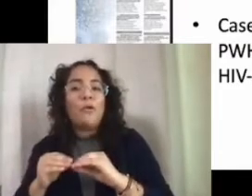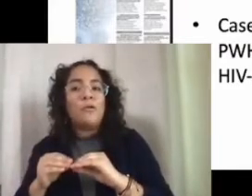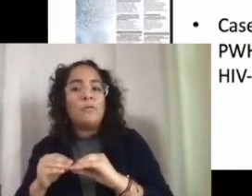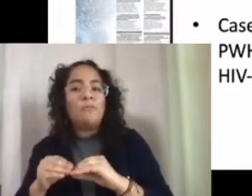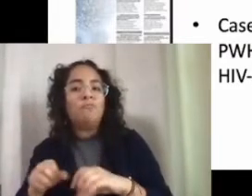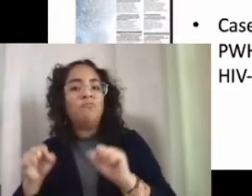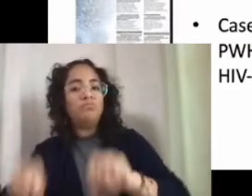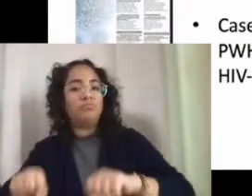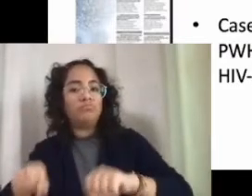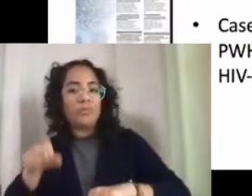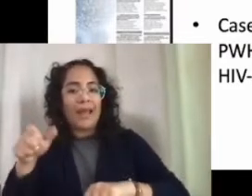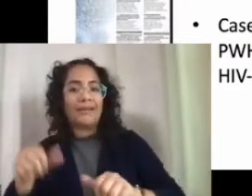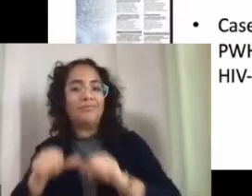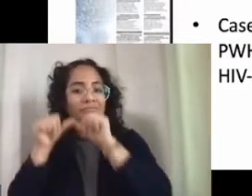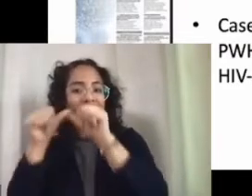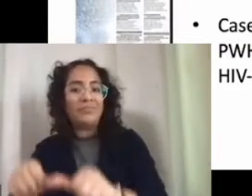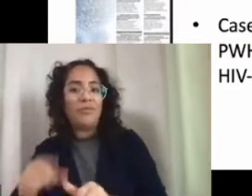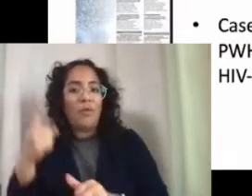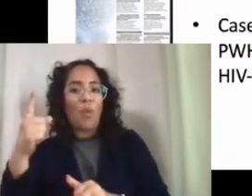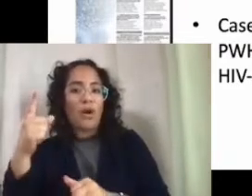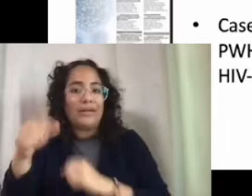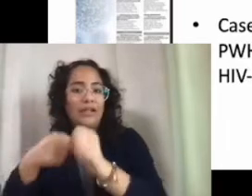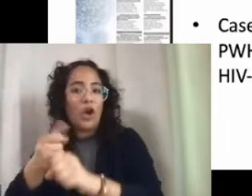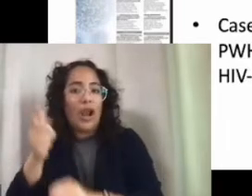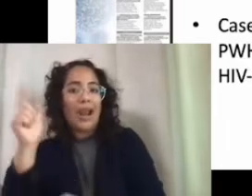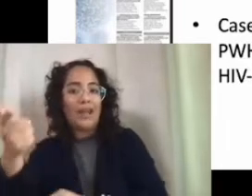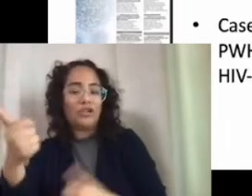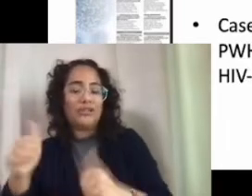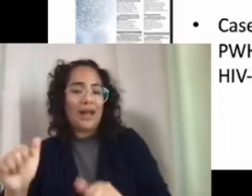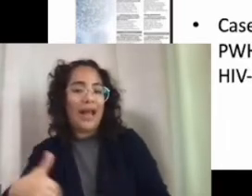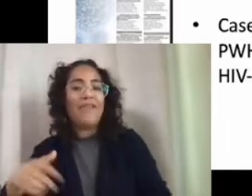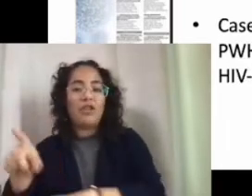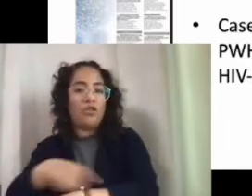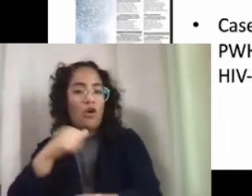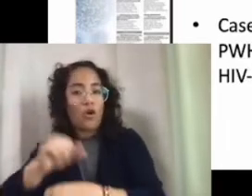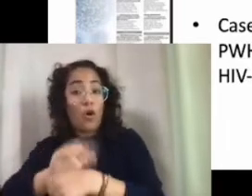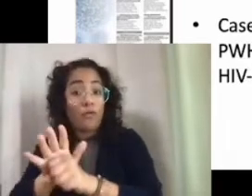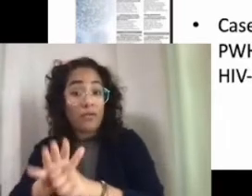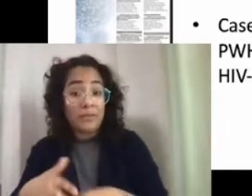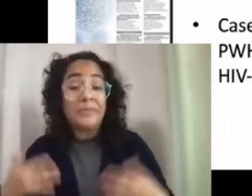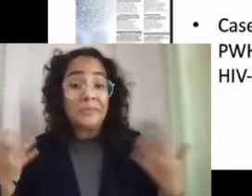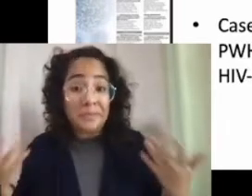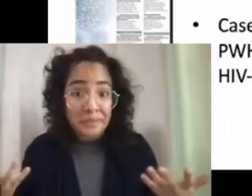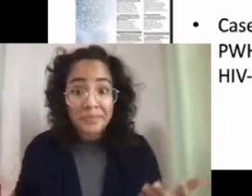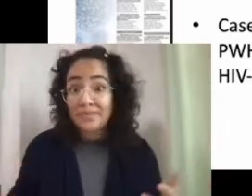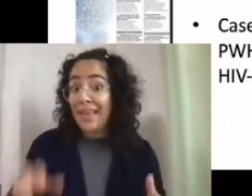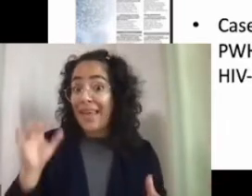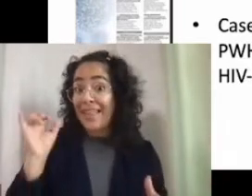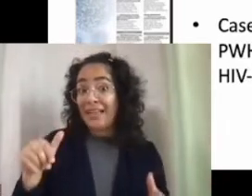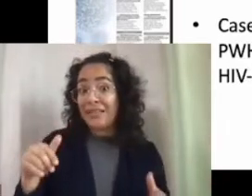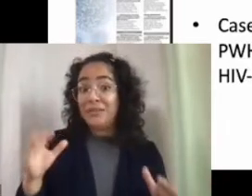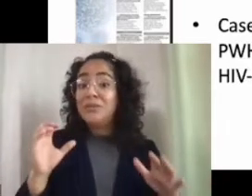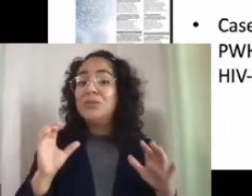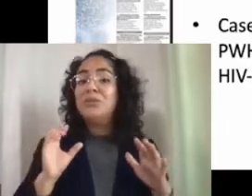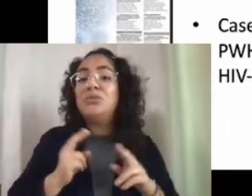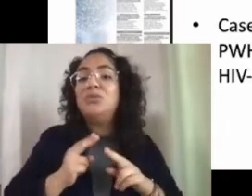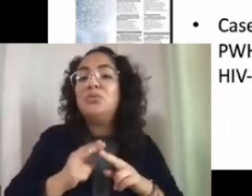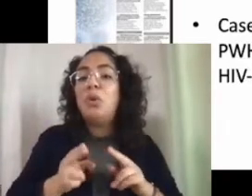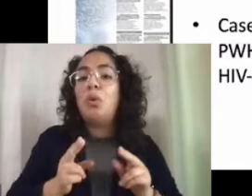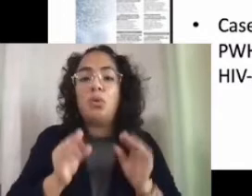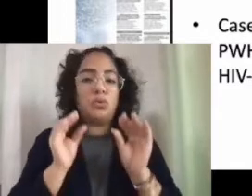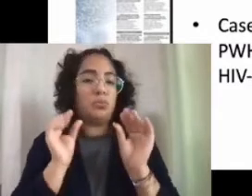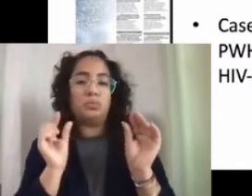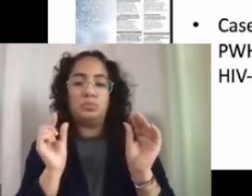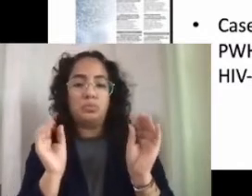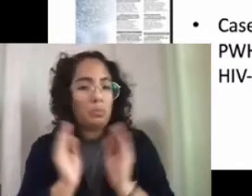about 75% more likely to have long COVID. So that's interesting, but small sample, not really focused on HIV.